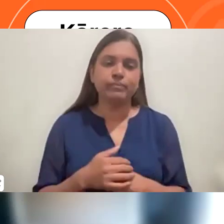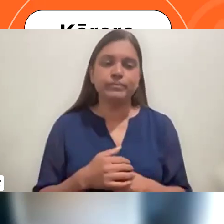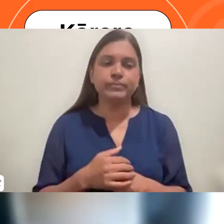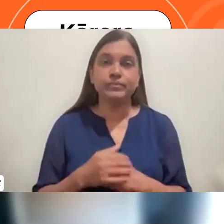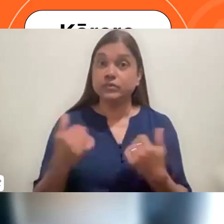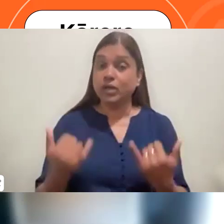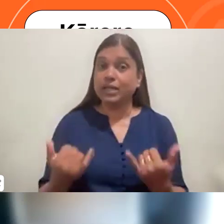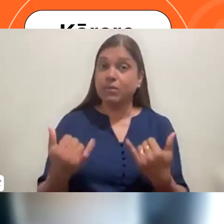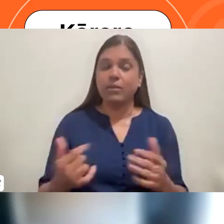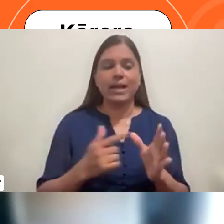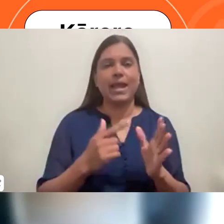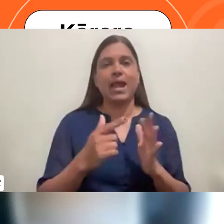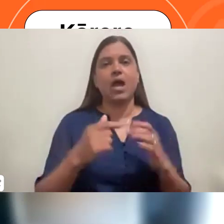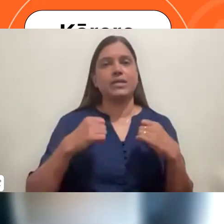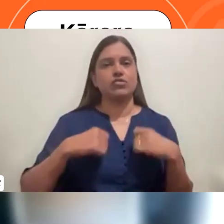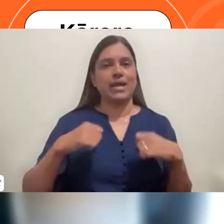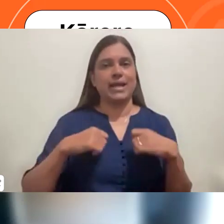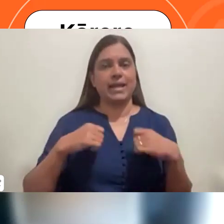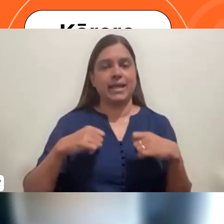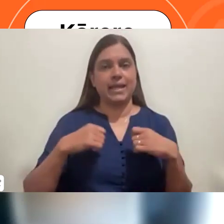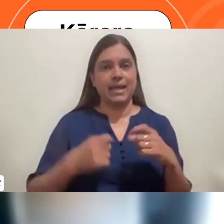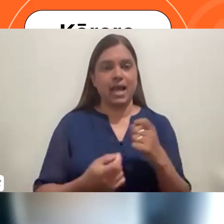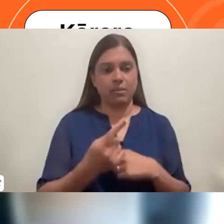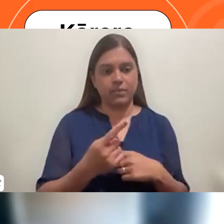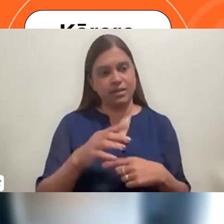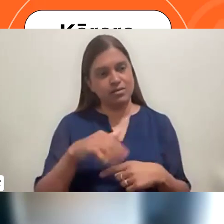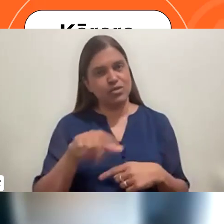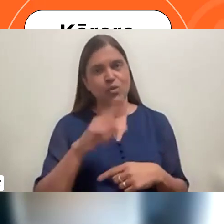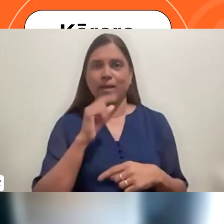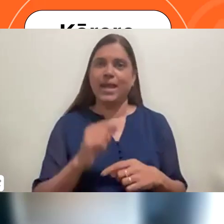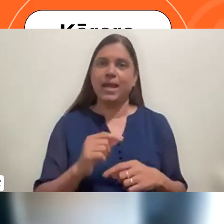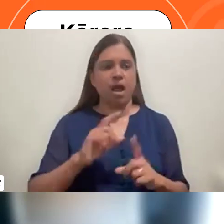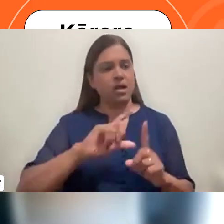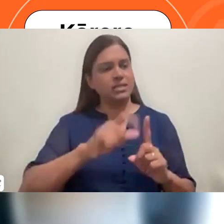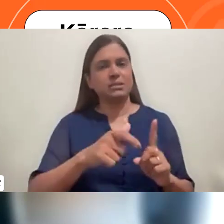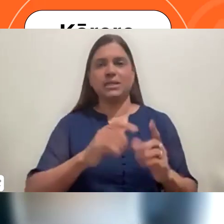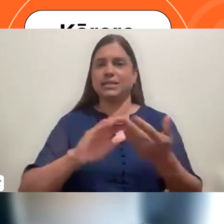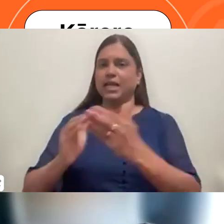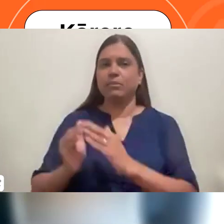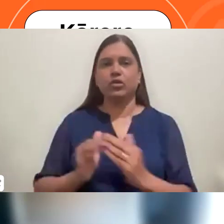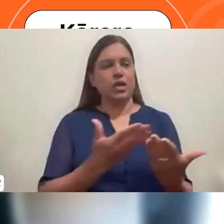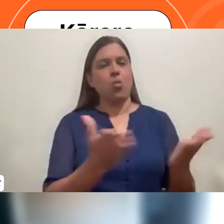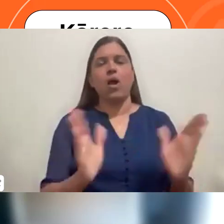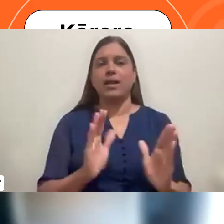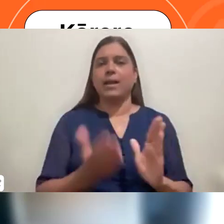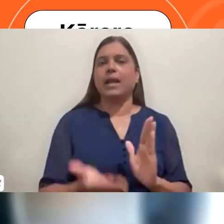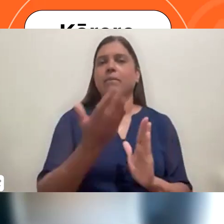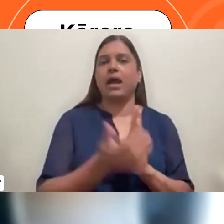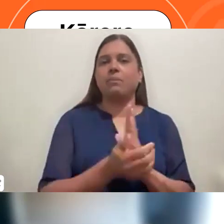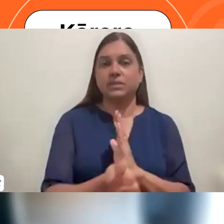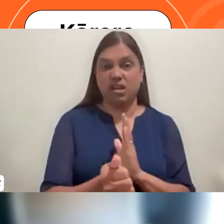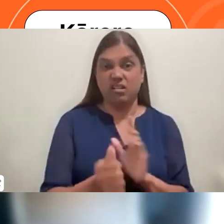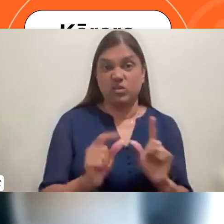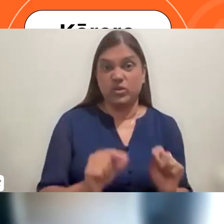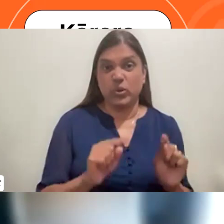AI training to upskill the wider disability community. We see this as quite a